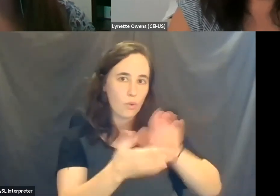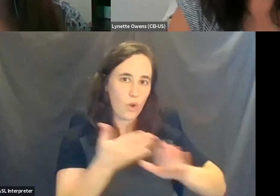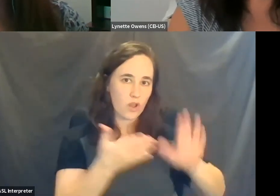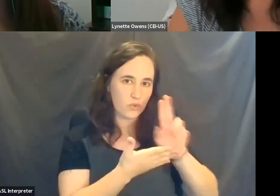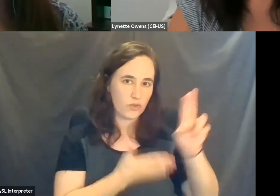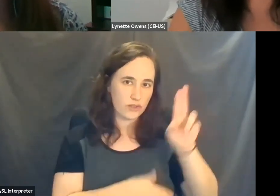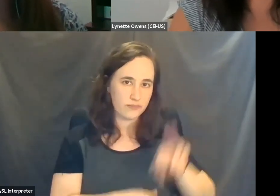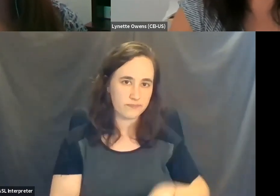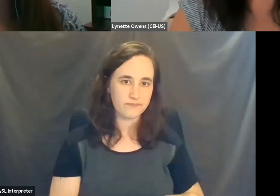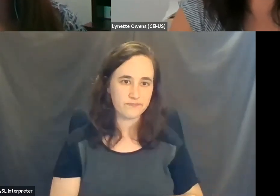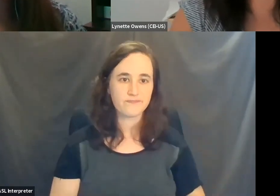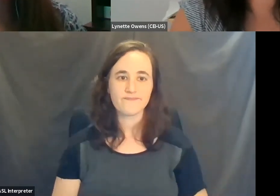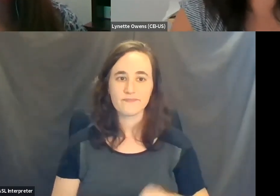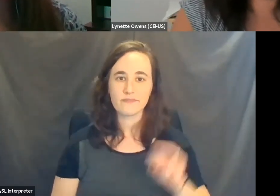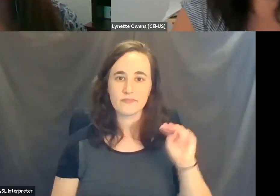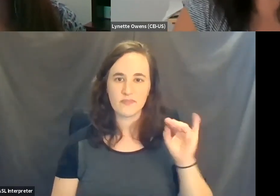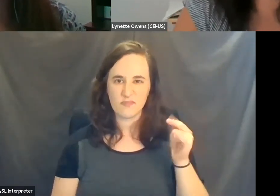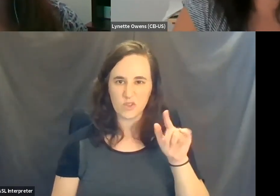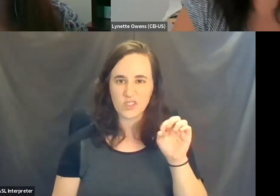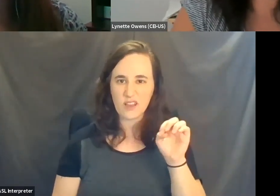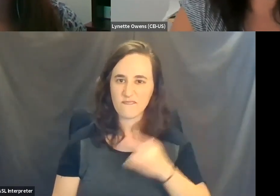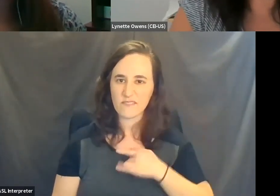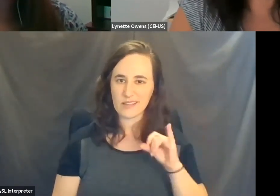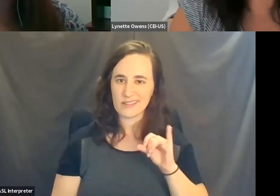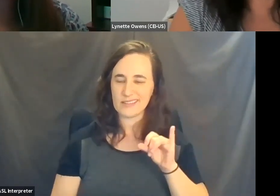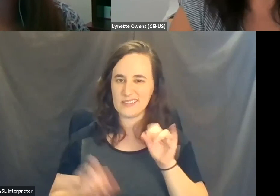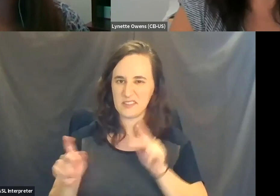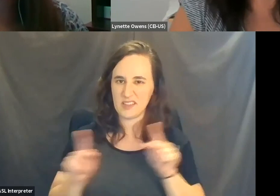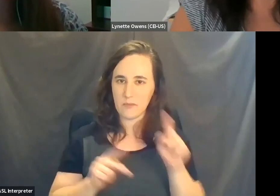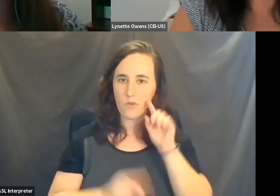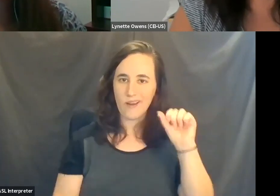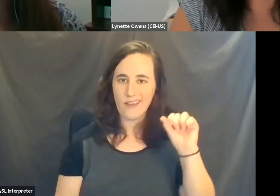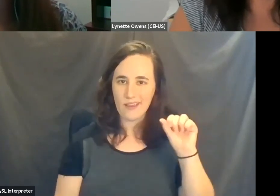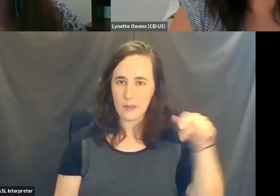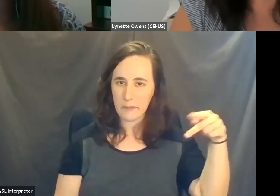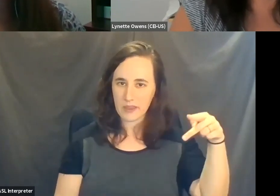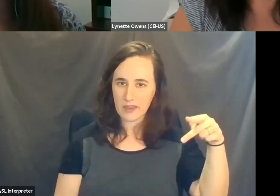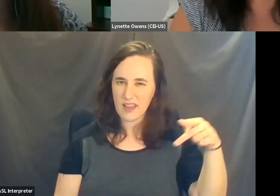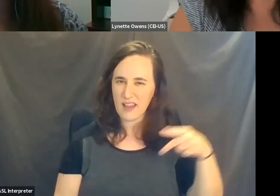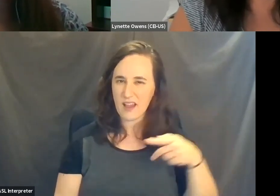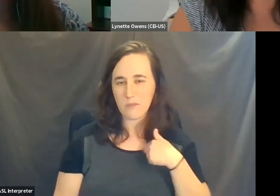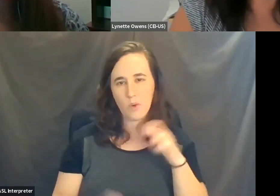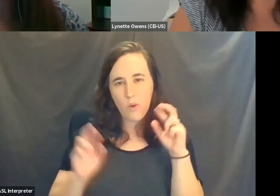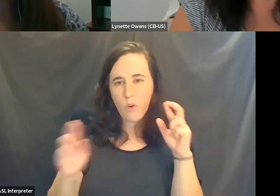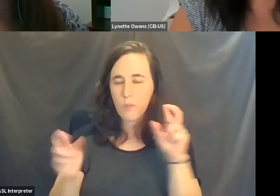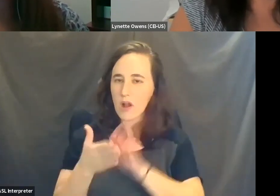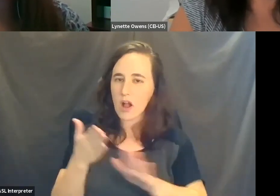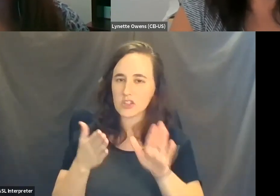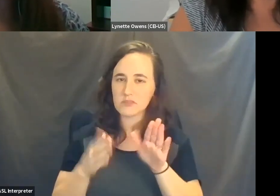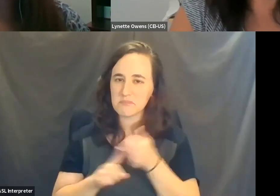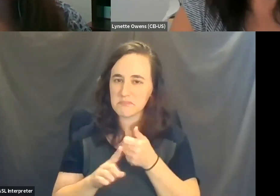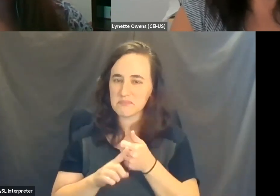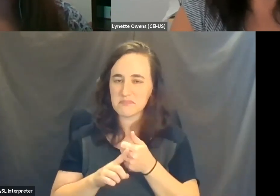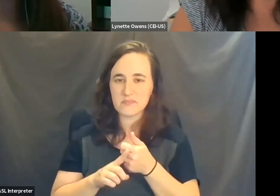about APs as well. Like it's, I hope that colleges will sort of lay off on the expectations of AP